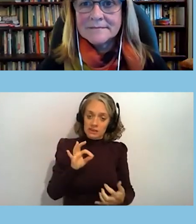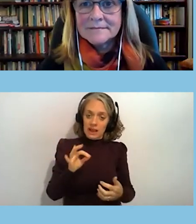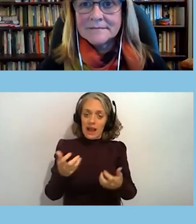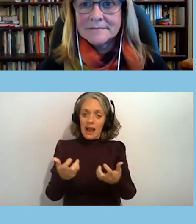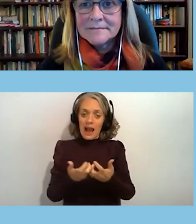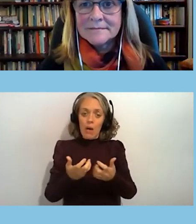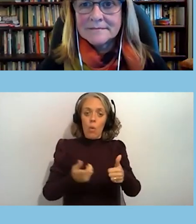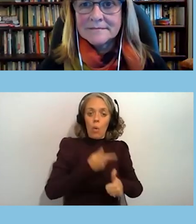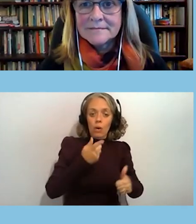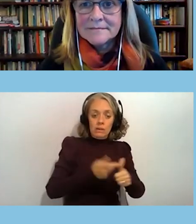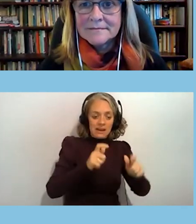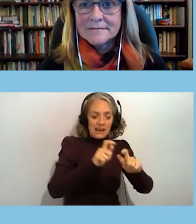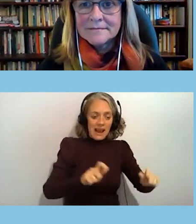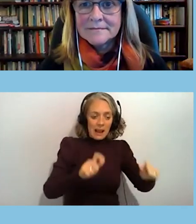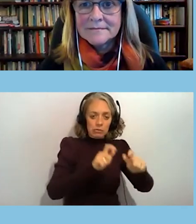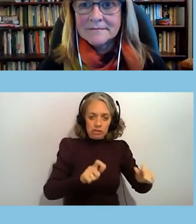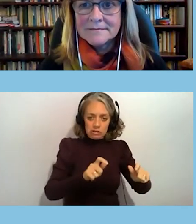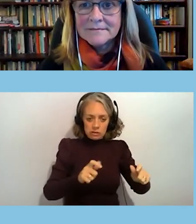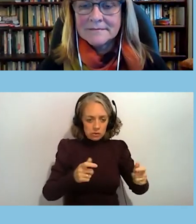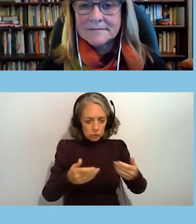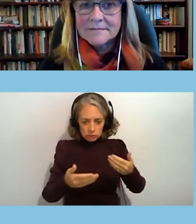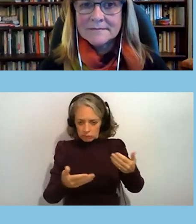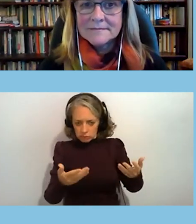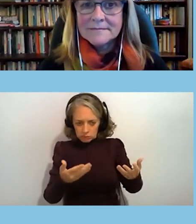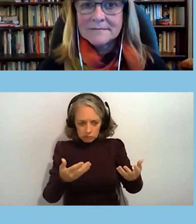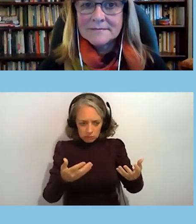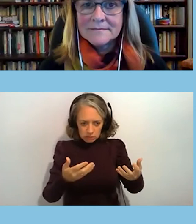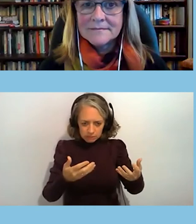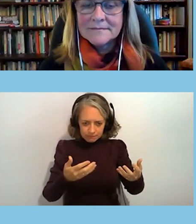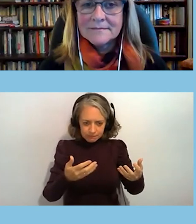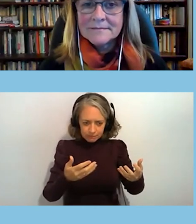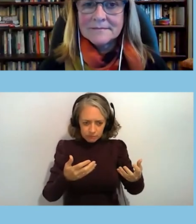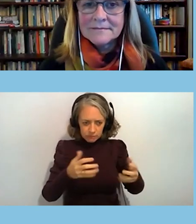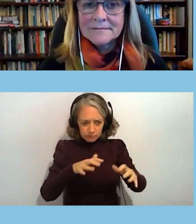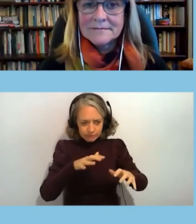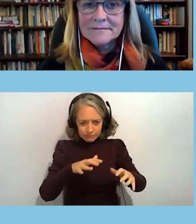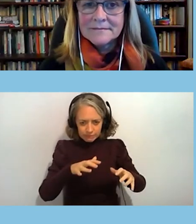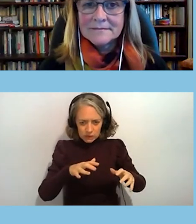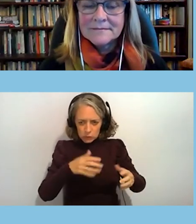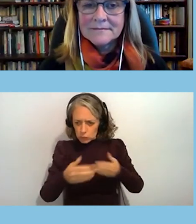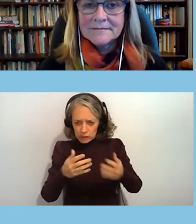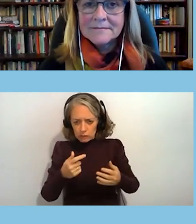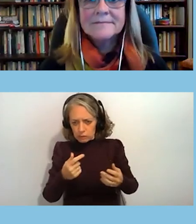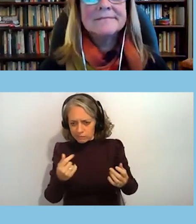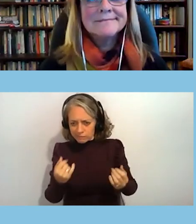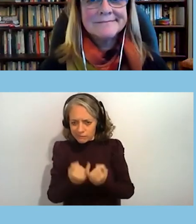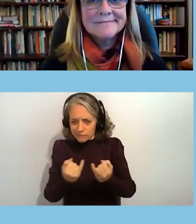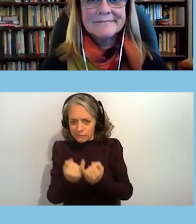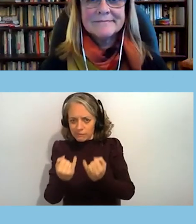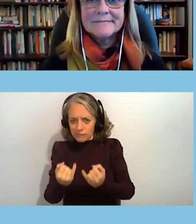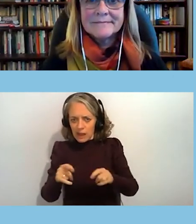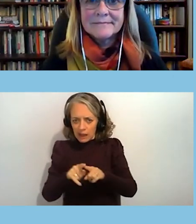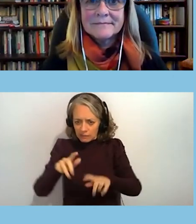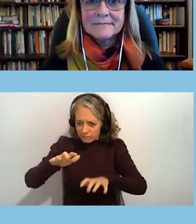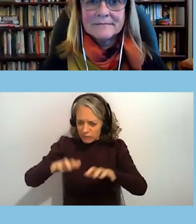automated captions do the conflict resolution that you explained in terms of stenography? So I guess you're thinking about